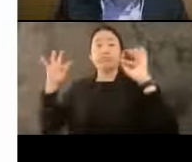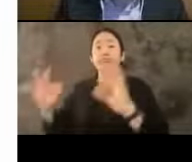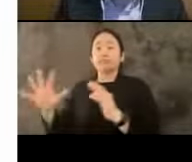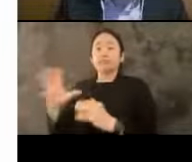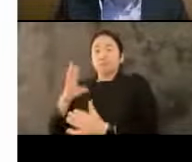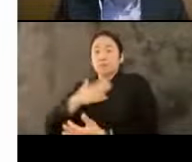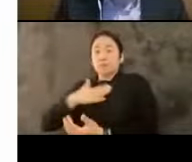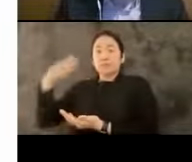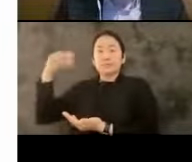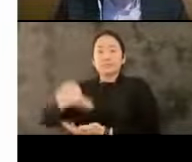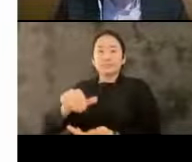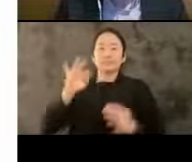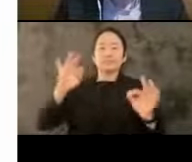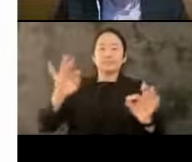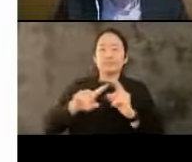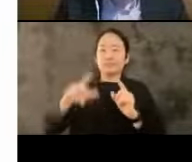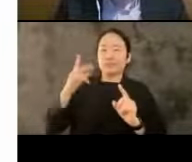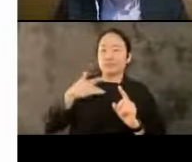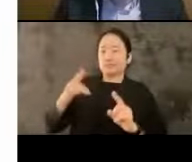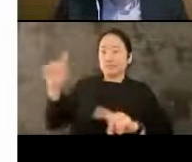that. But historically, that's not generally happened.